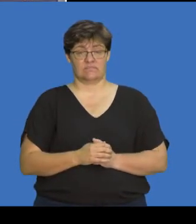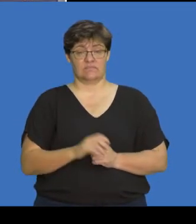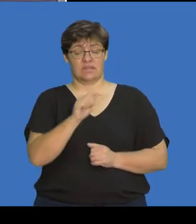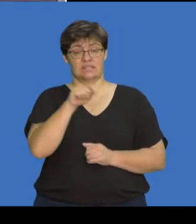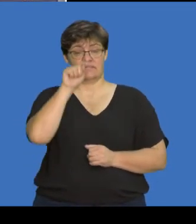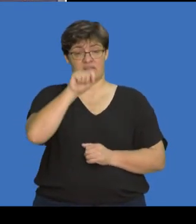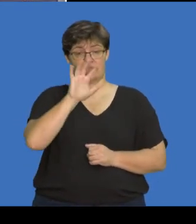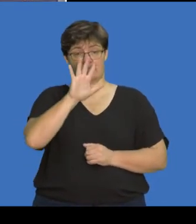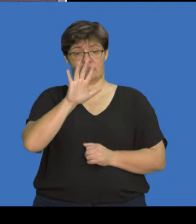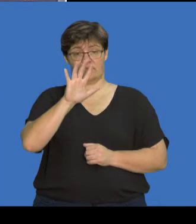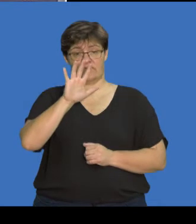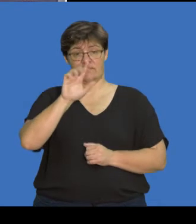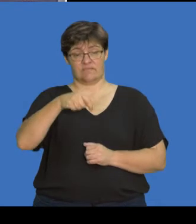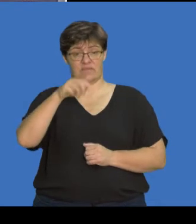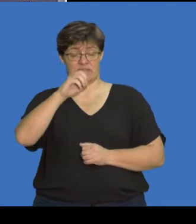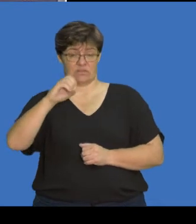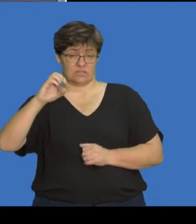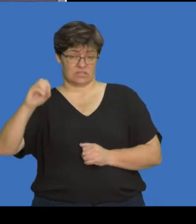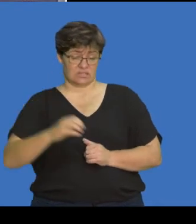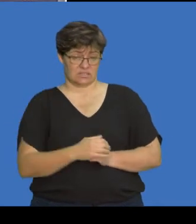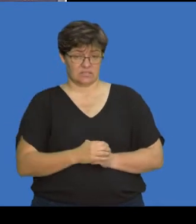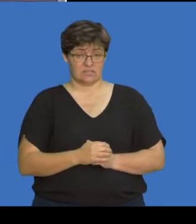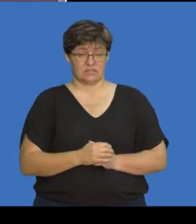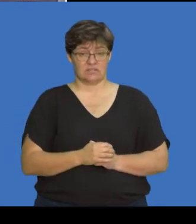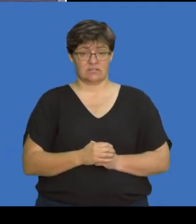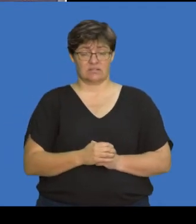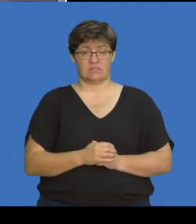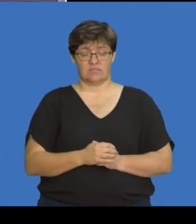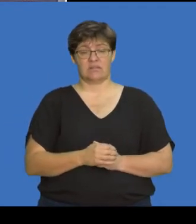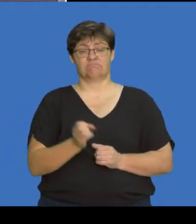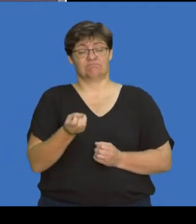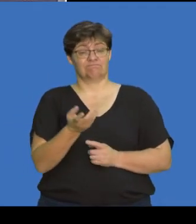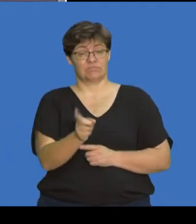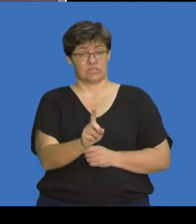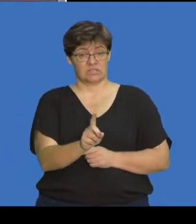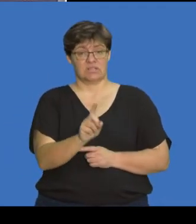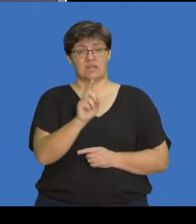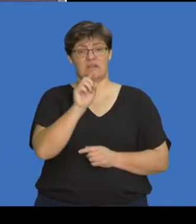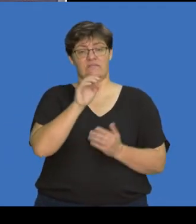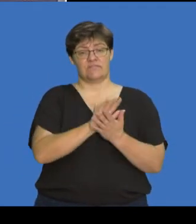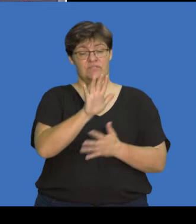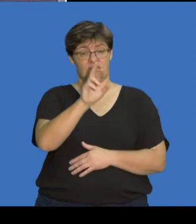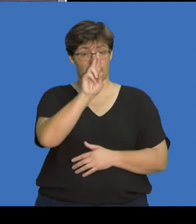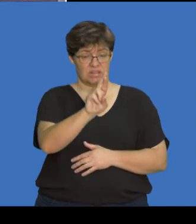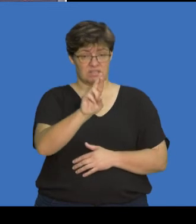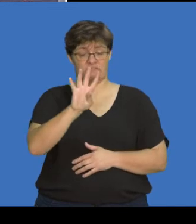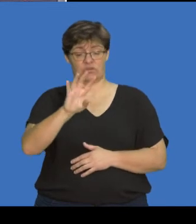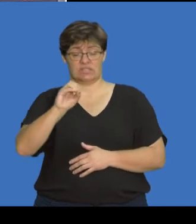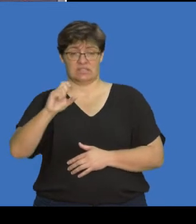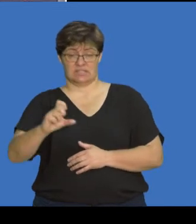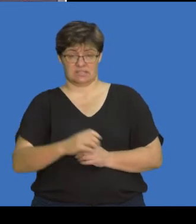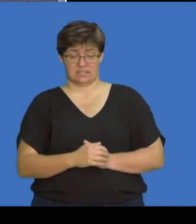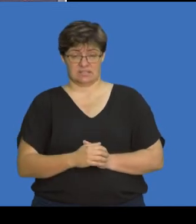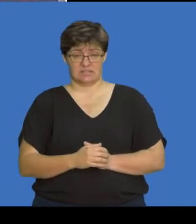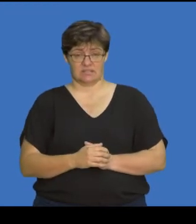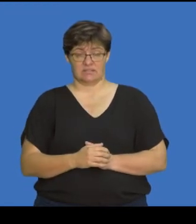divided by number of units produced and sold, and that will give you a figure of 15 Rand and 40 cents. So